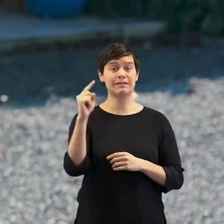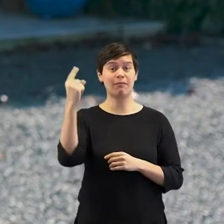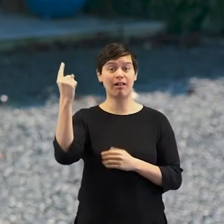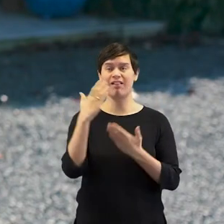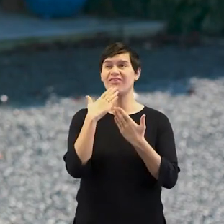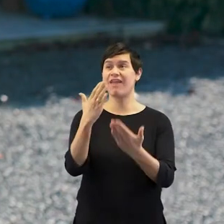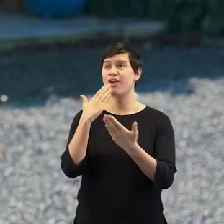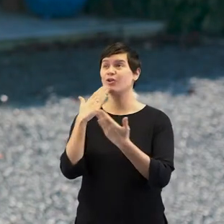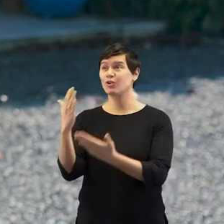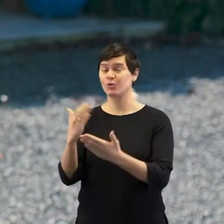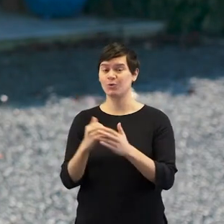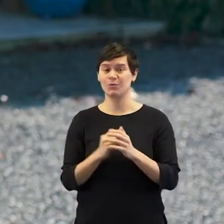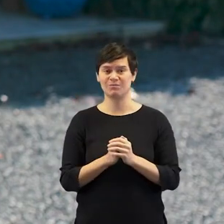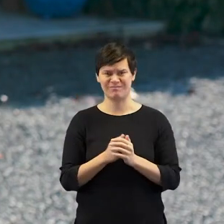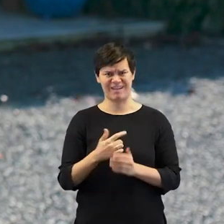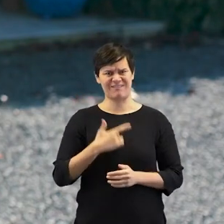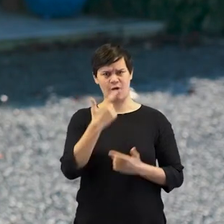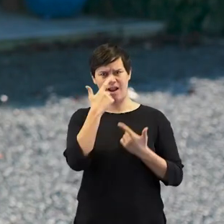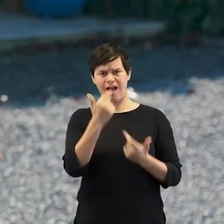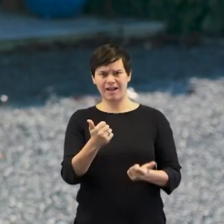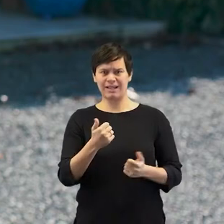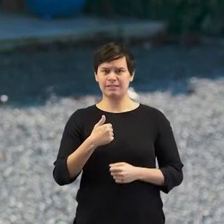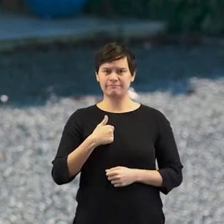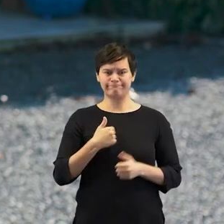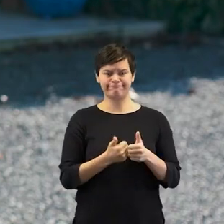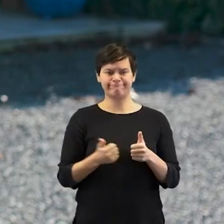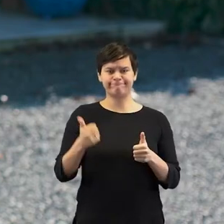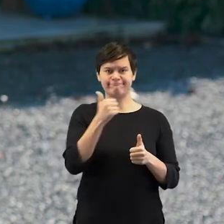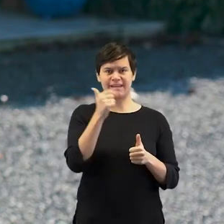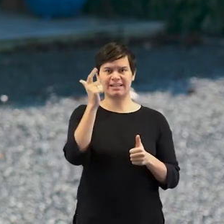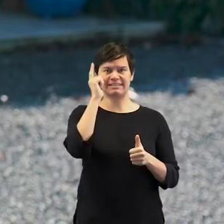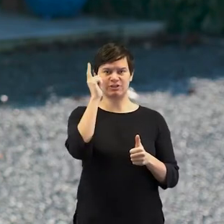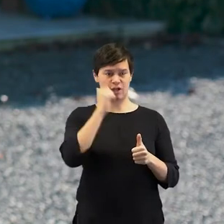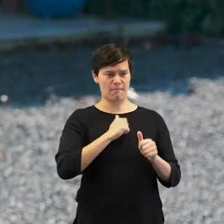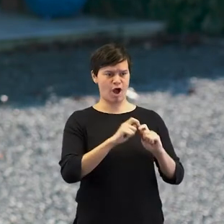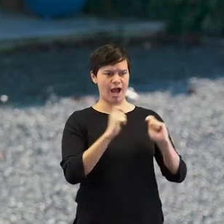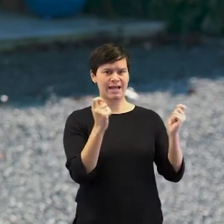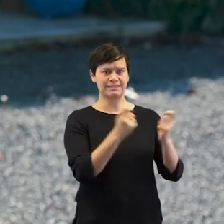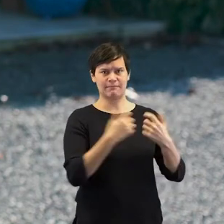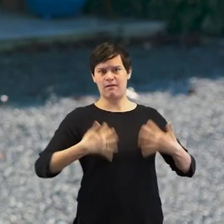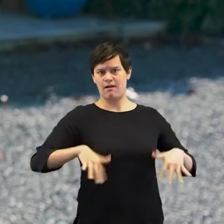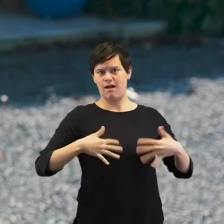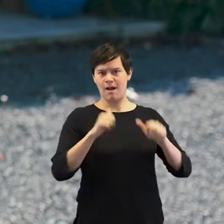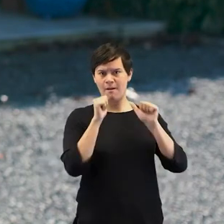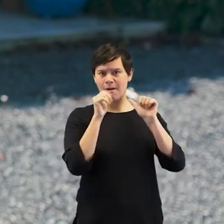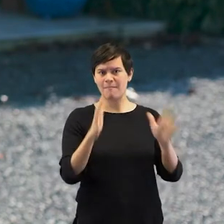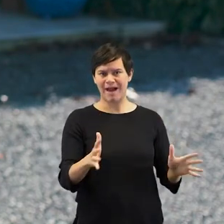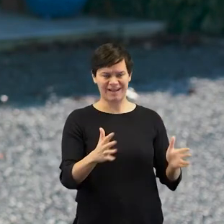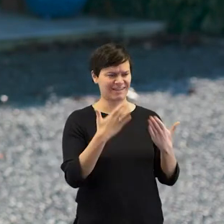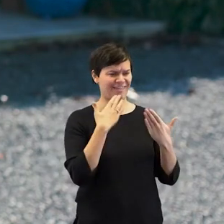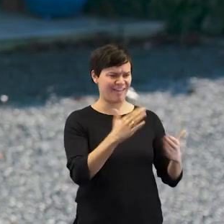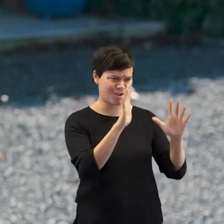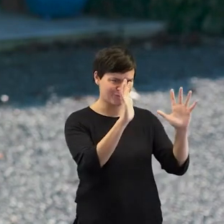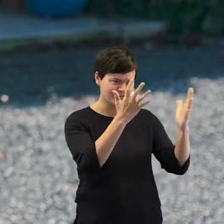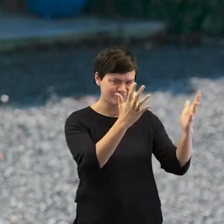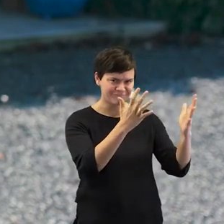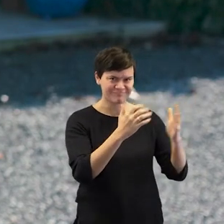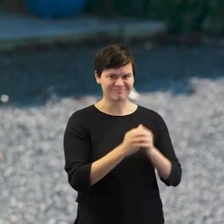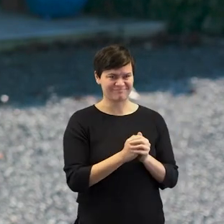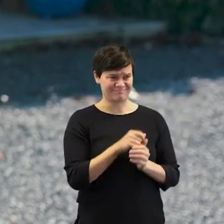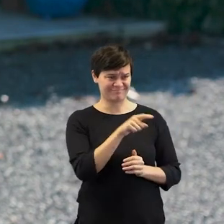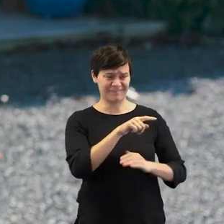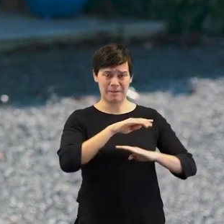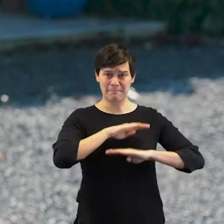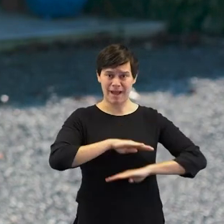Wilson. I'm incredibly lucky to lead a faculty of amazing teachers. A massive shout out to the maths and stats staff at Kashmir,